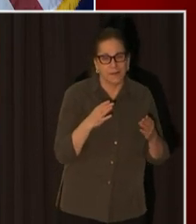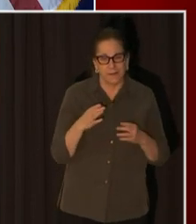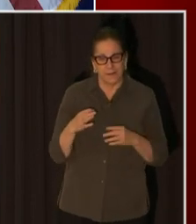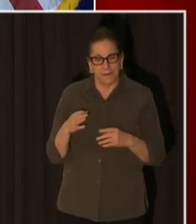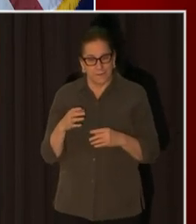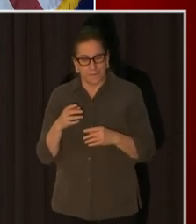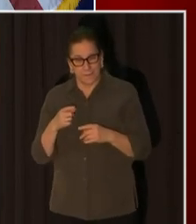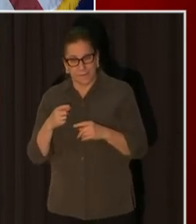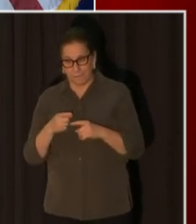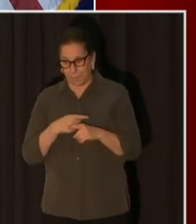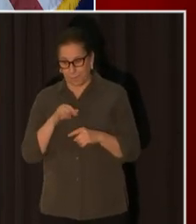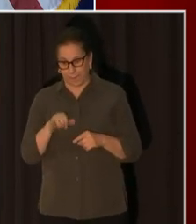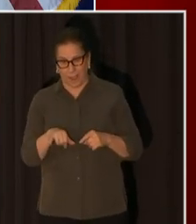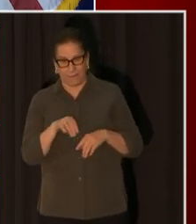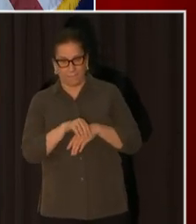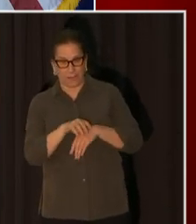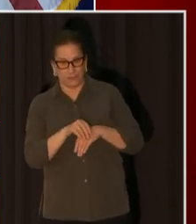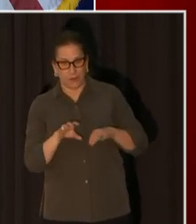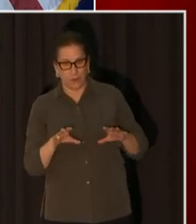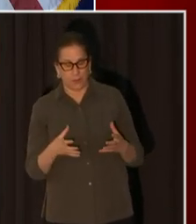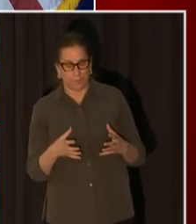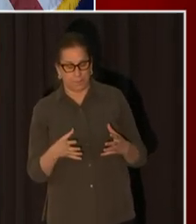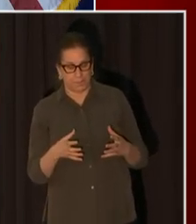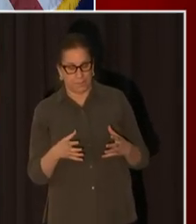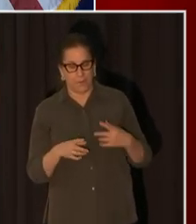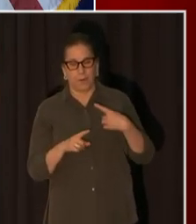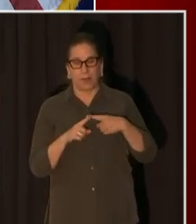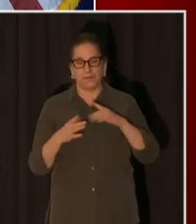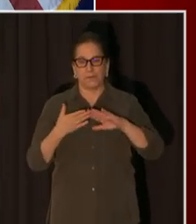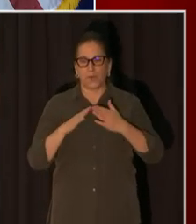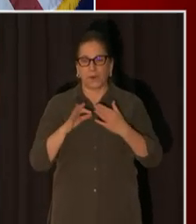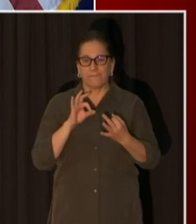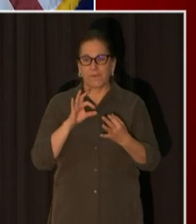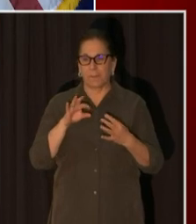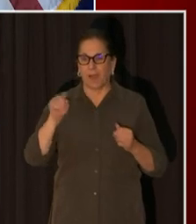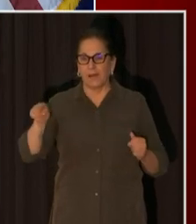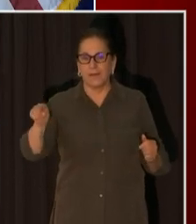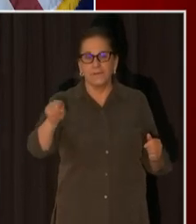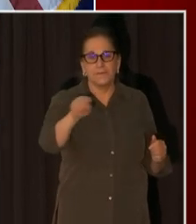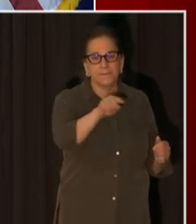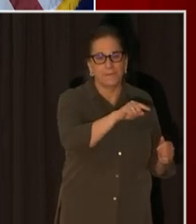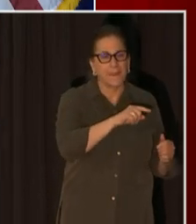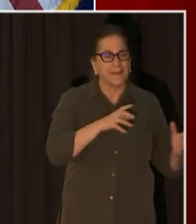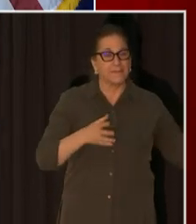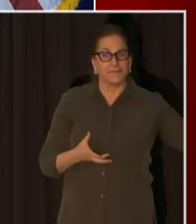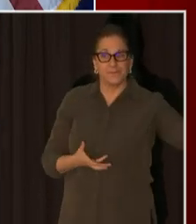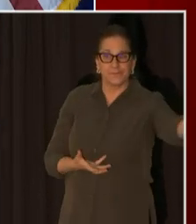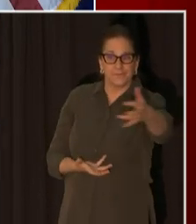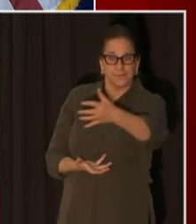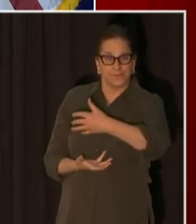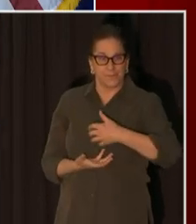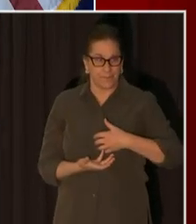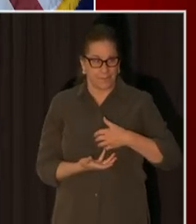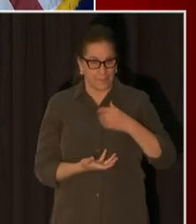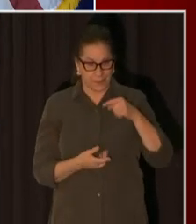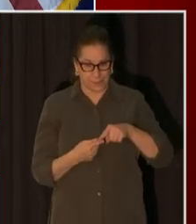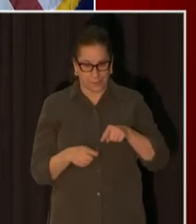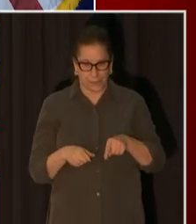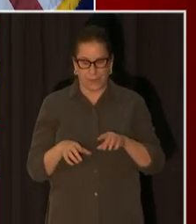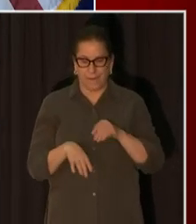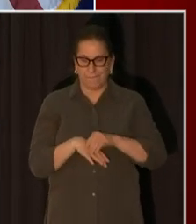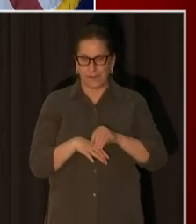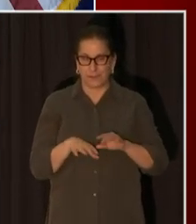getting community feedback in order to be ready to reopen DC. So I want to get to today's topic and I want